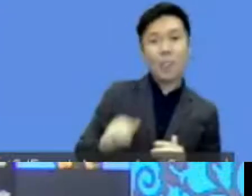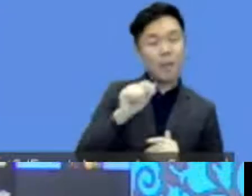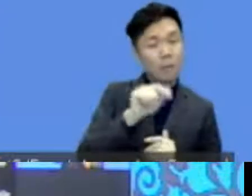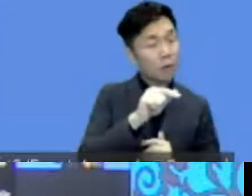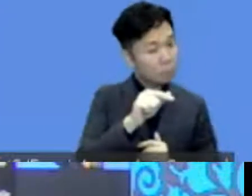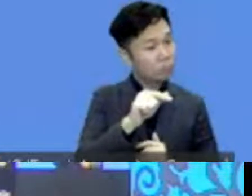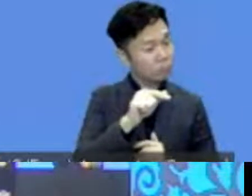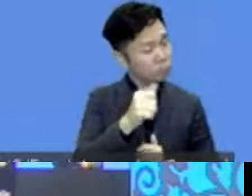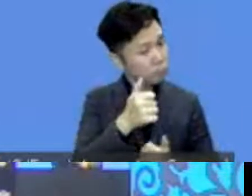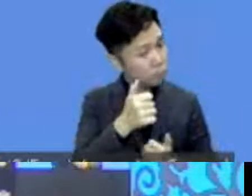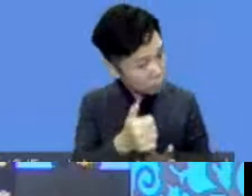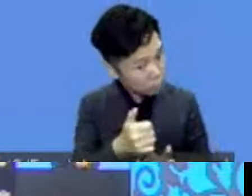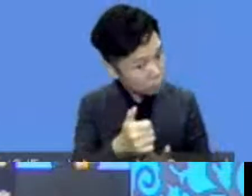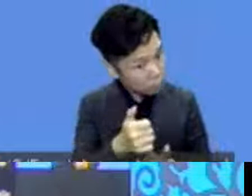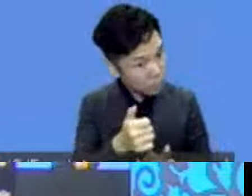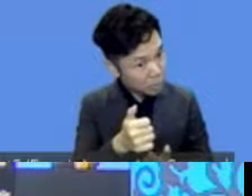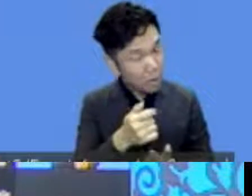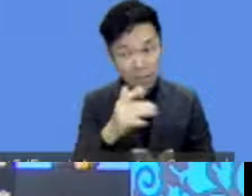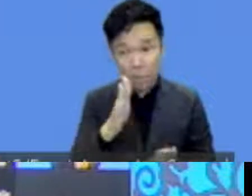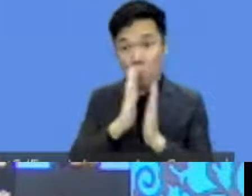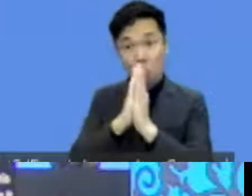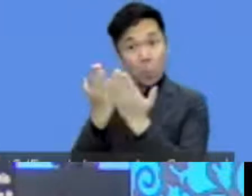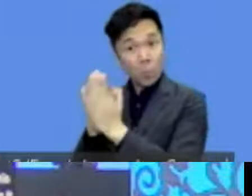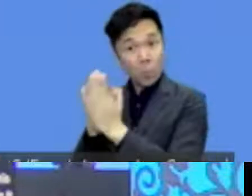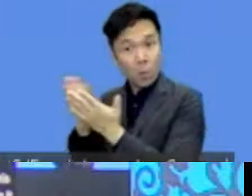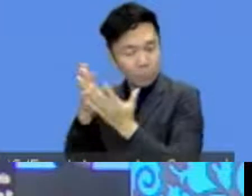their users.